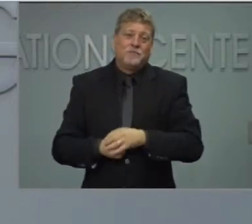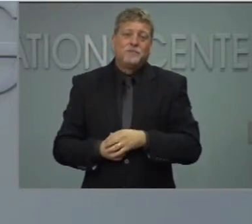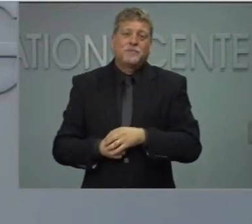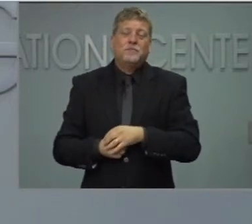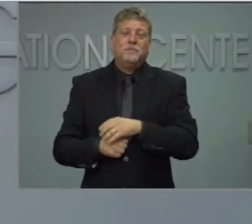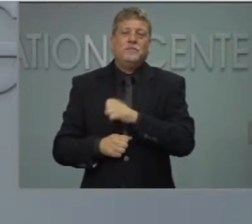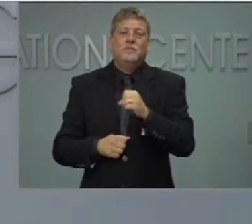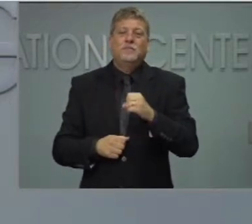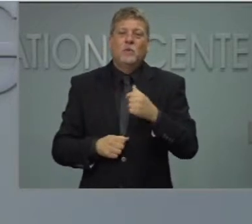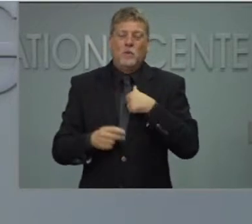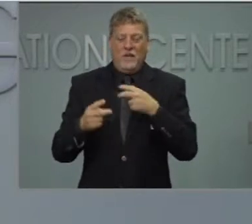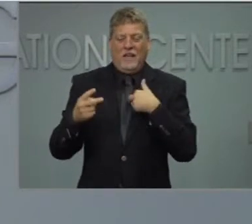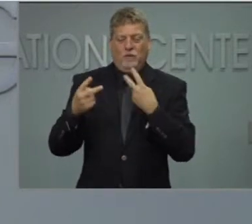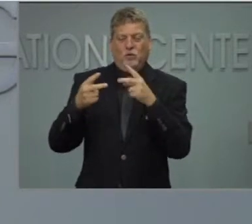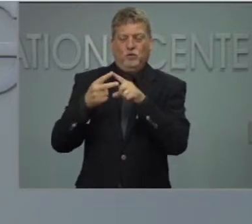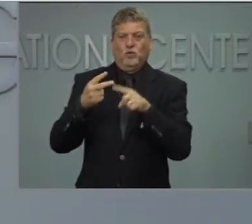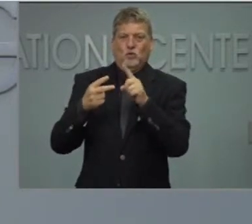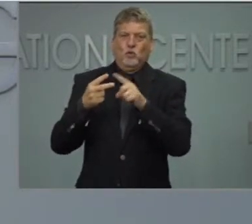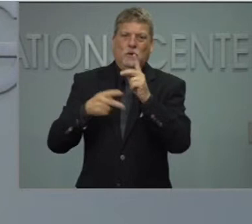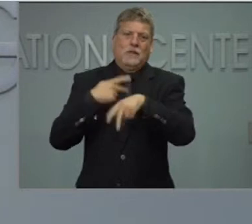them to take advantage of that.